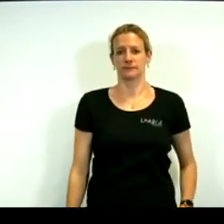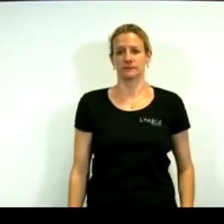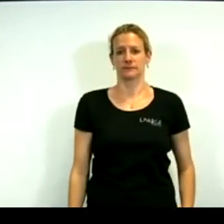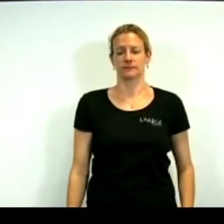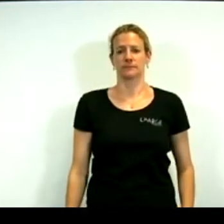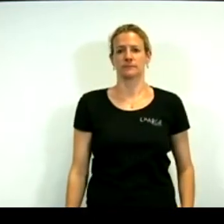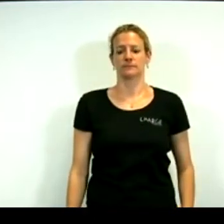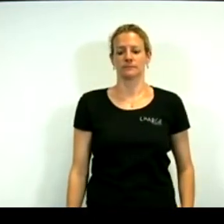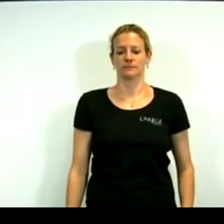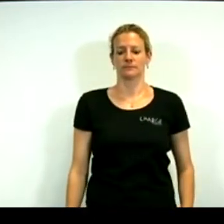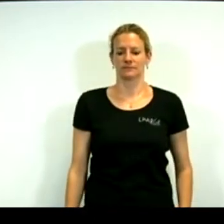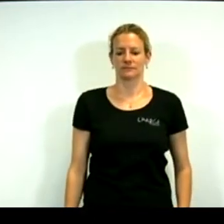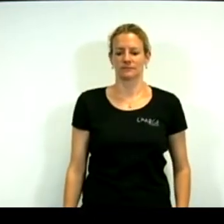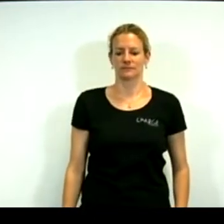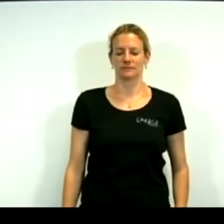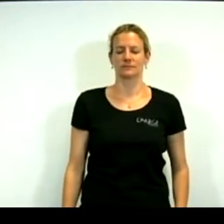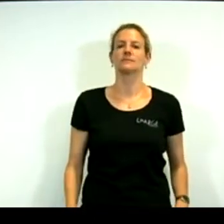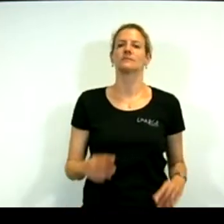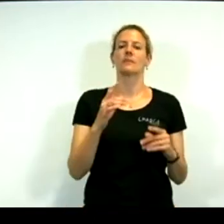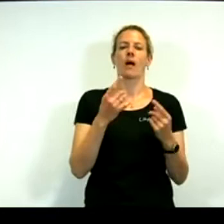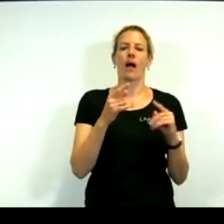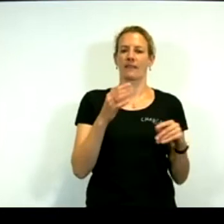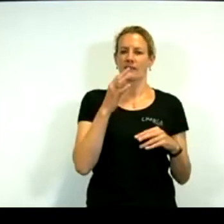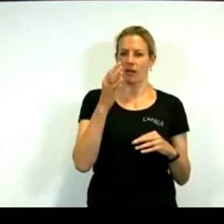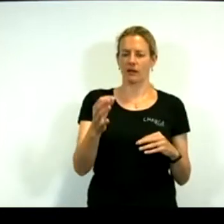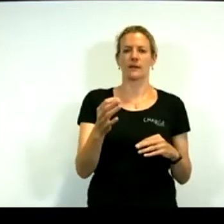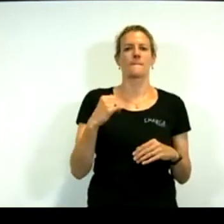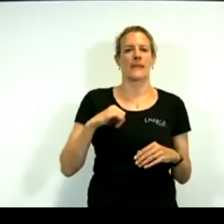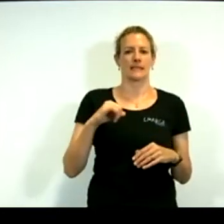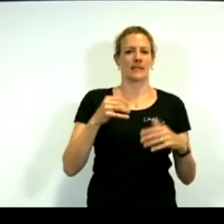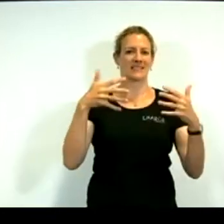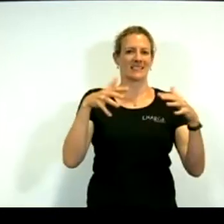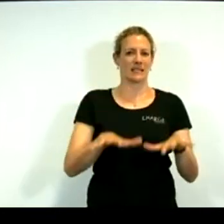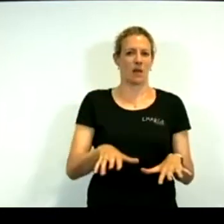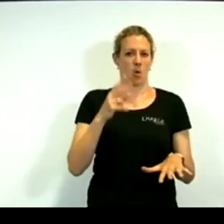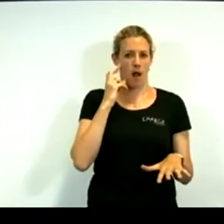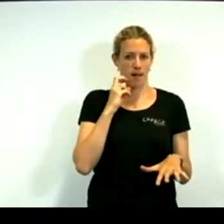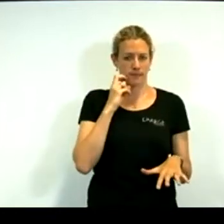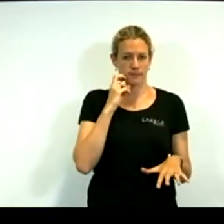David, wir haben auch wieder ein Mädchen. We've got another question, David, about a girl, 10 months old.